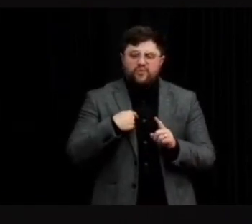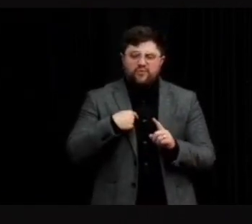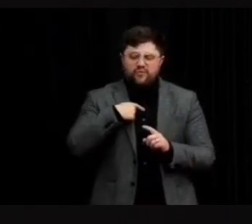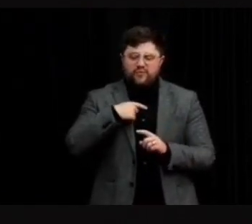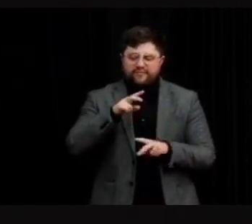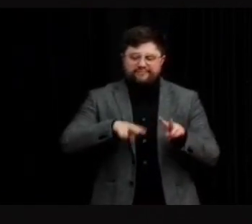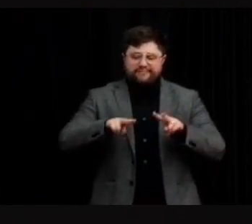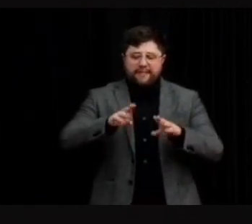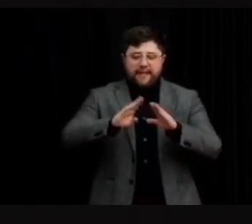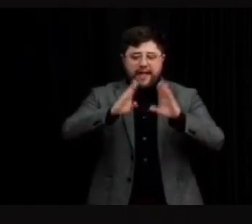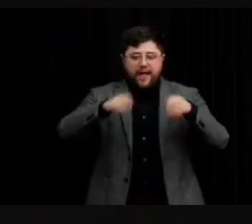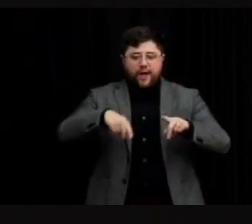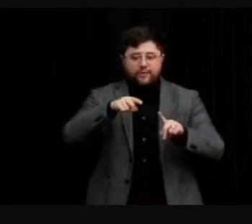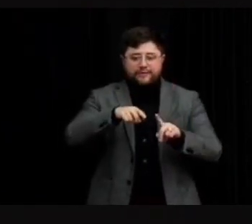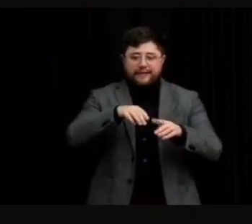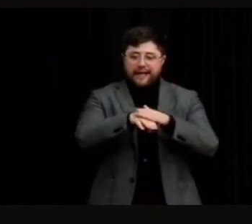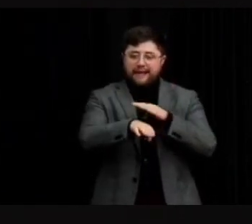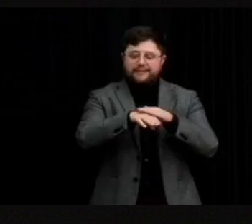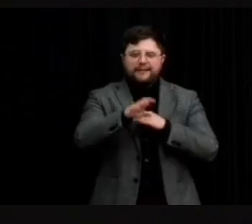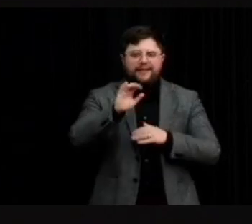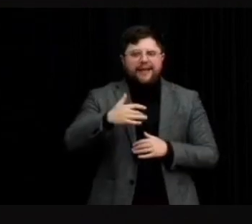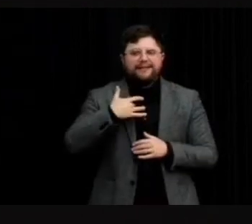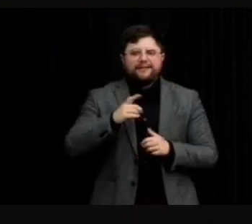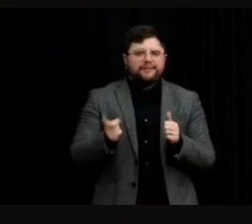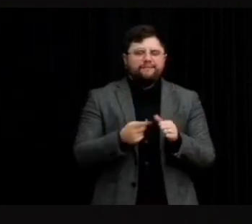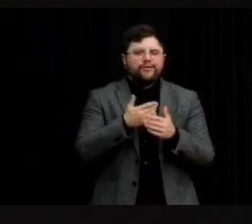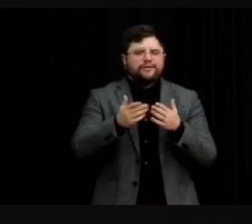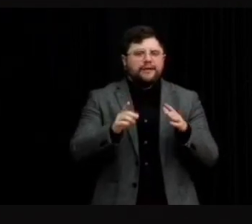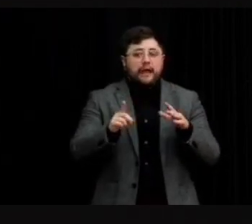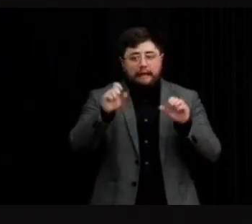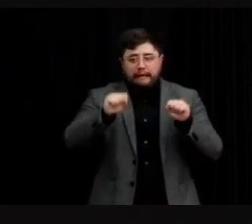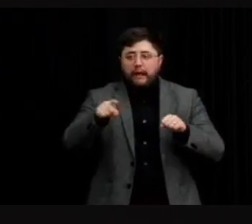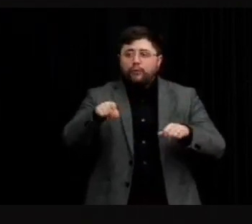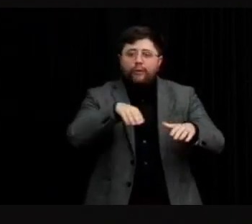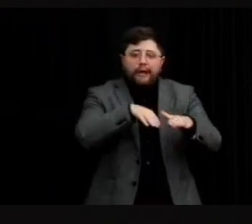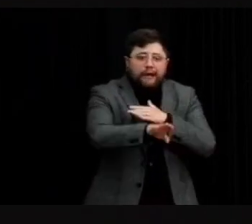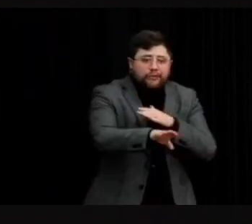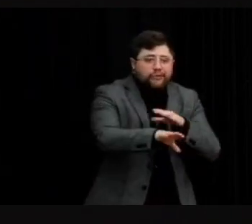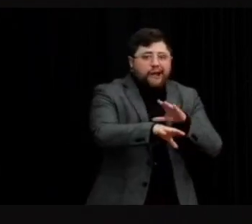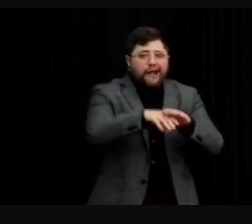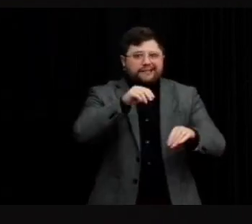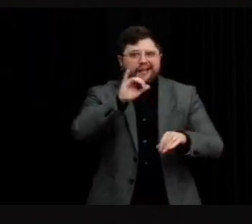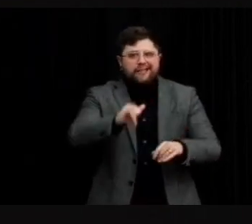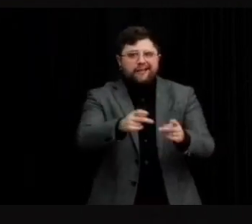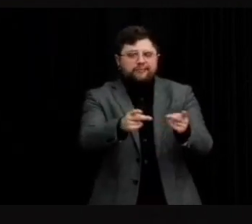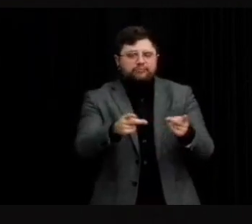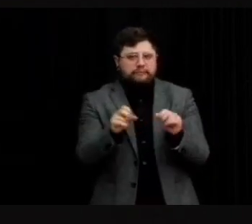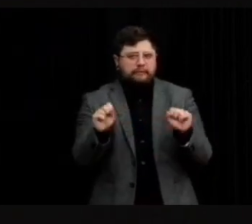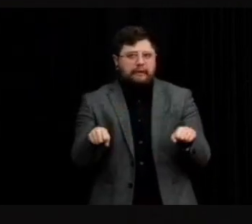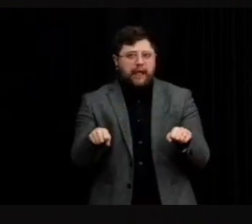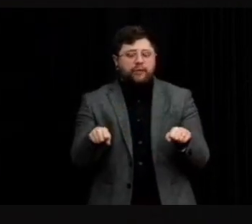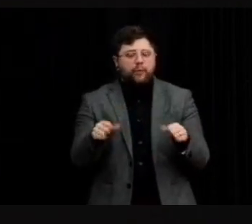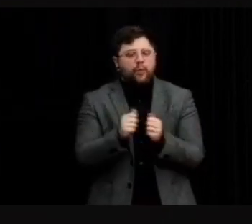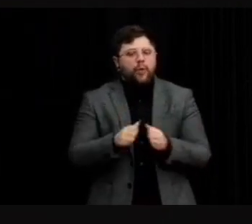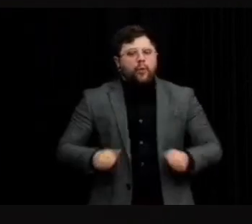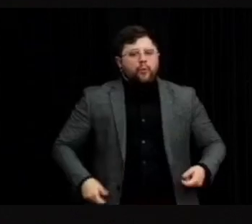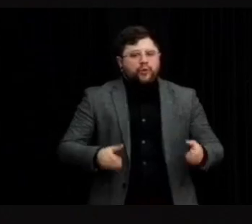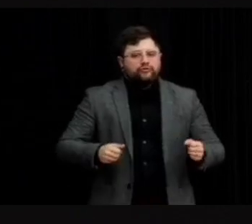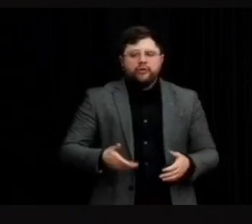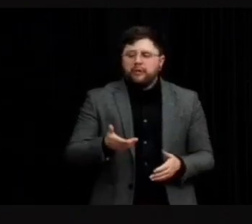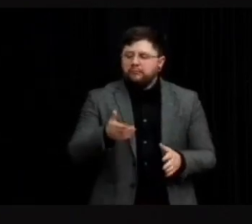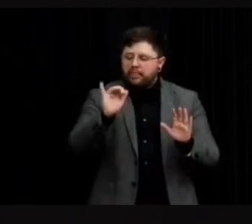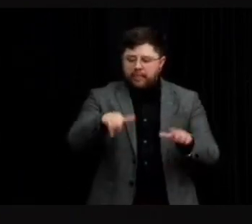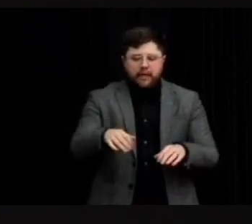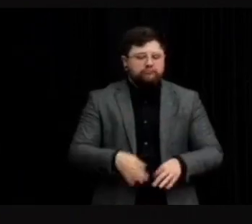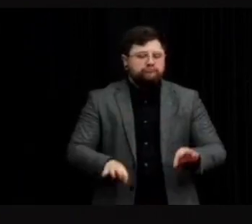access needs, that's usually the first thing that comes to mind is can you enter and exit and navigate through a space with a wheelchair, which is completely